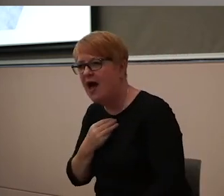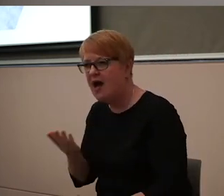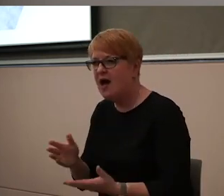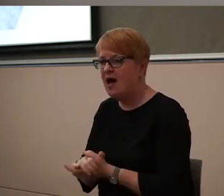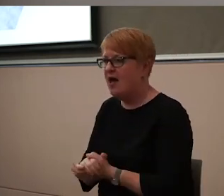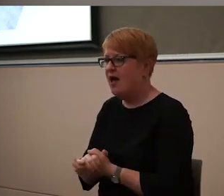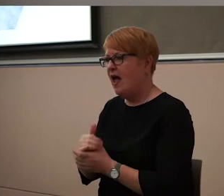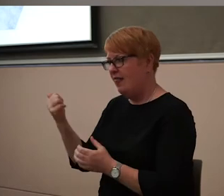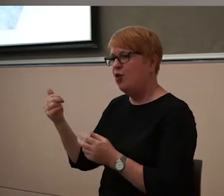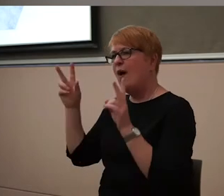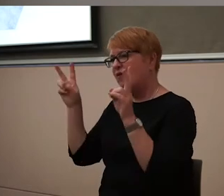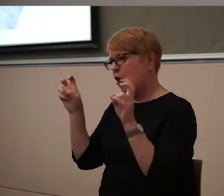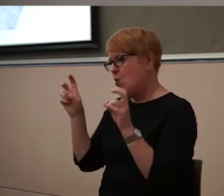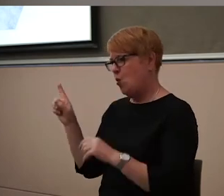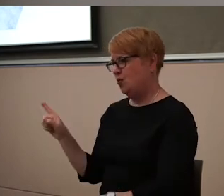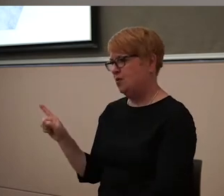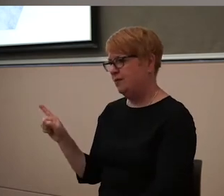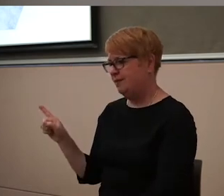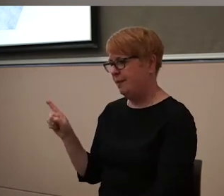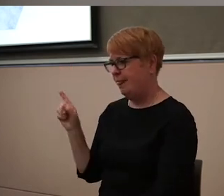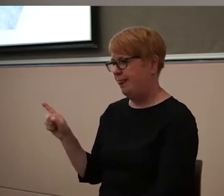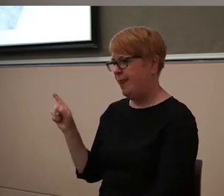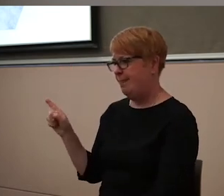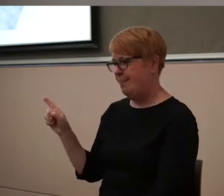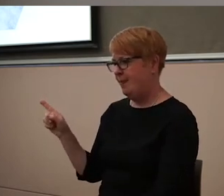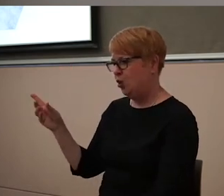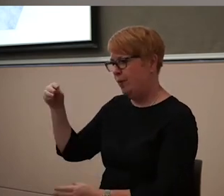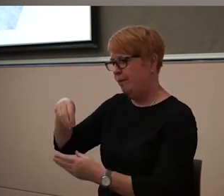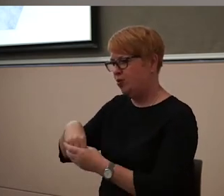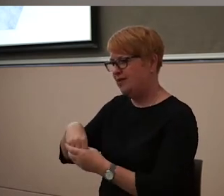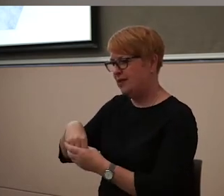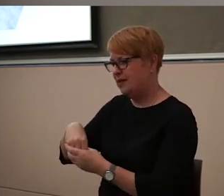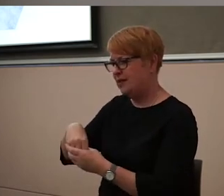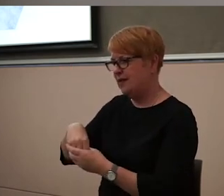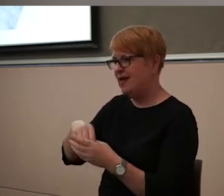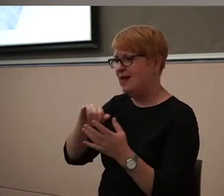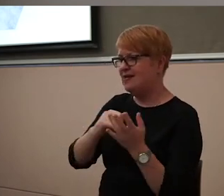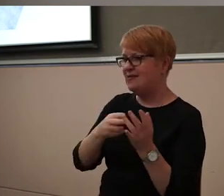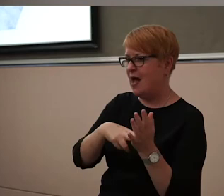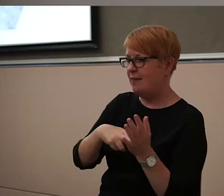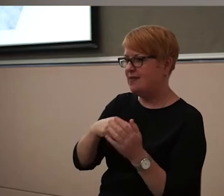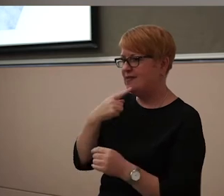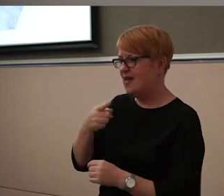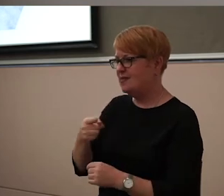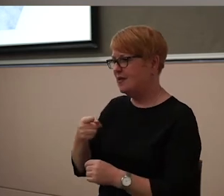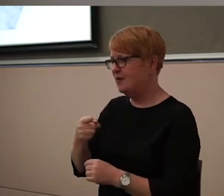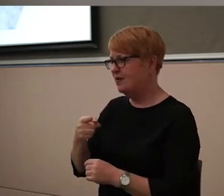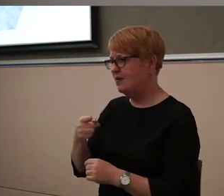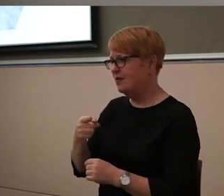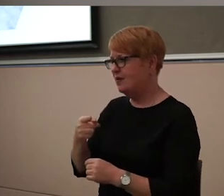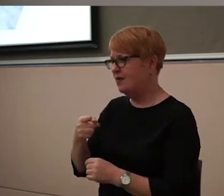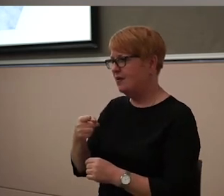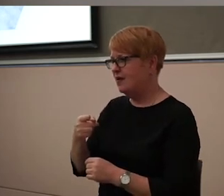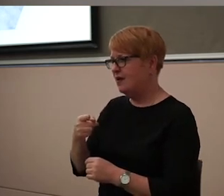because more often than not, the people that I work with, I learn more from them than they probably learn from